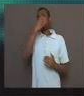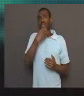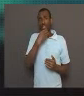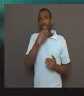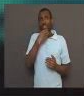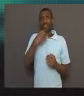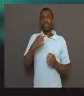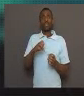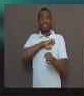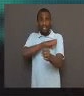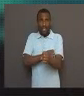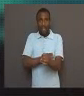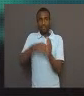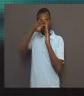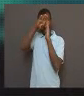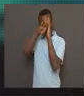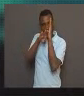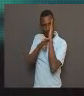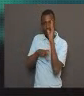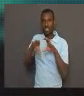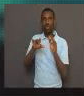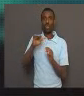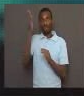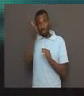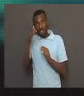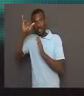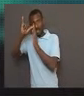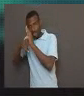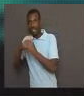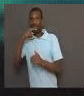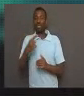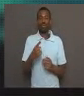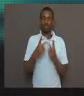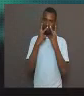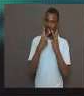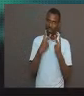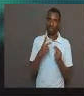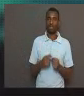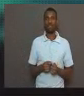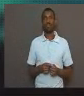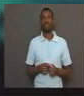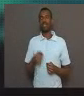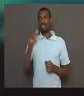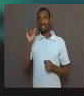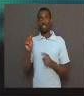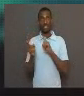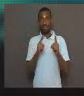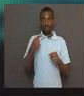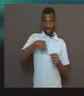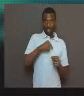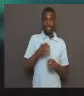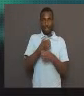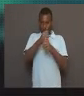second with the new conditions we have applied in order to make our